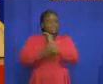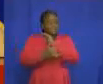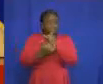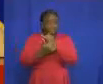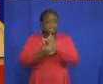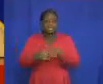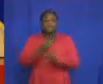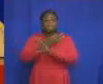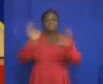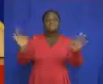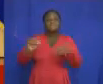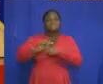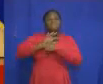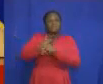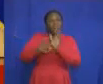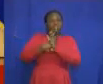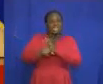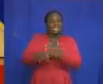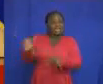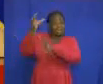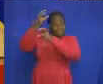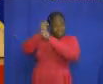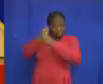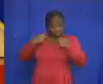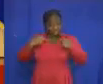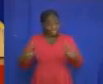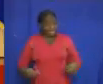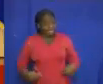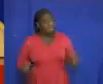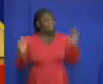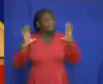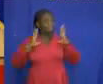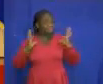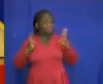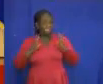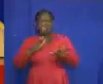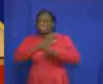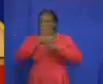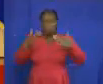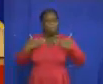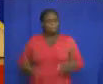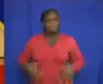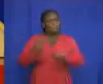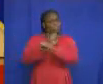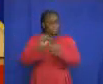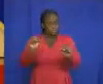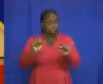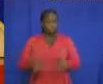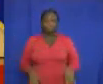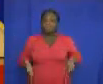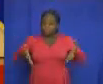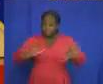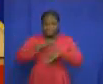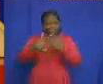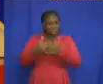of the virus and have achieved herd immunity, none is safe. So let us all continue